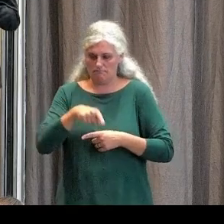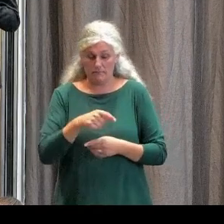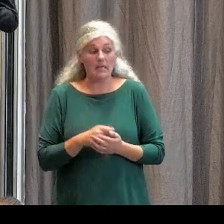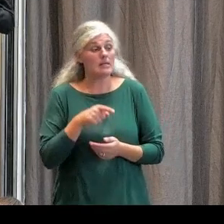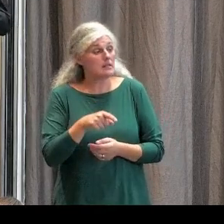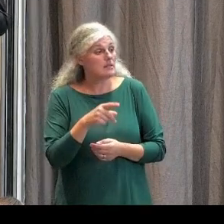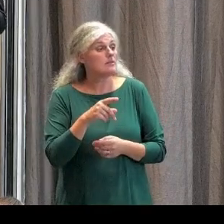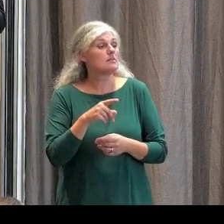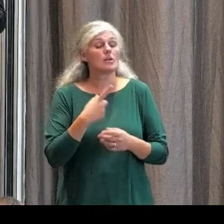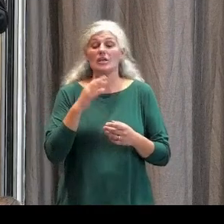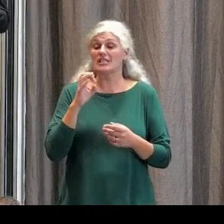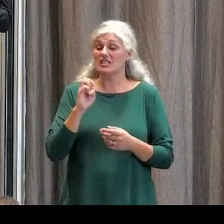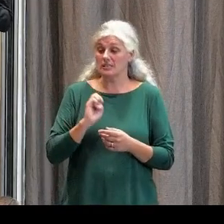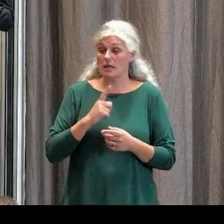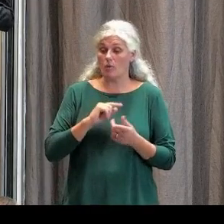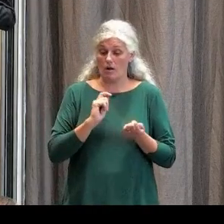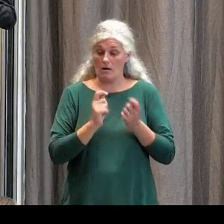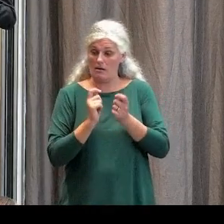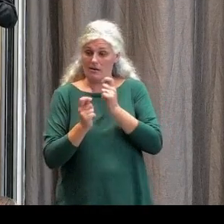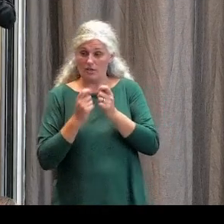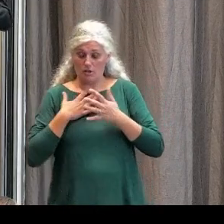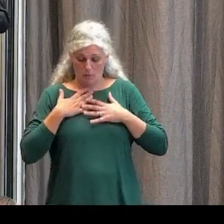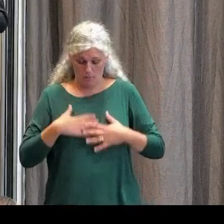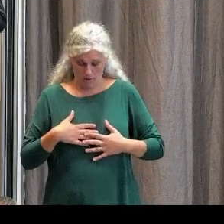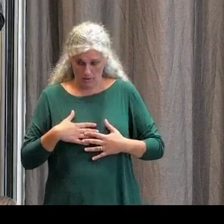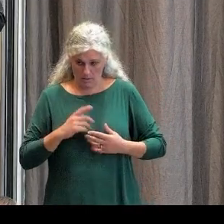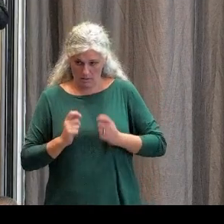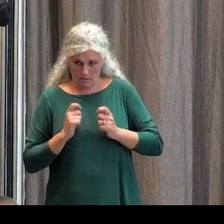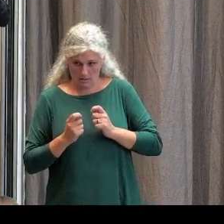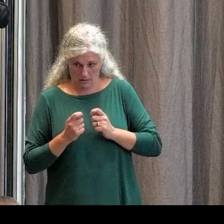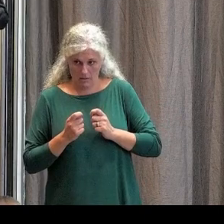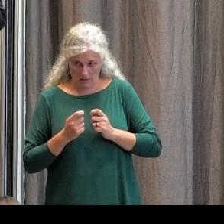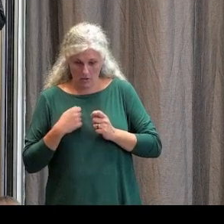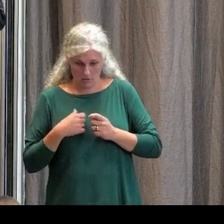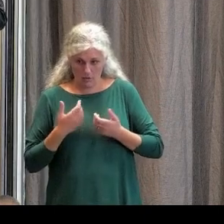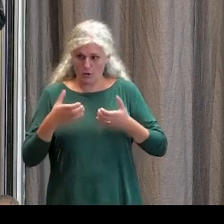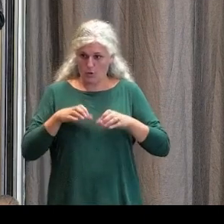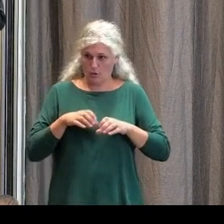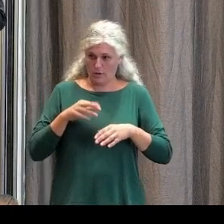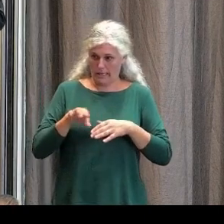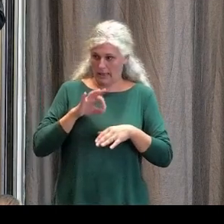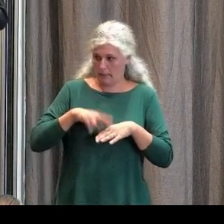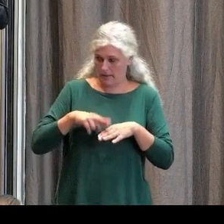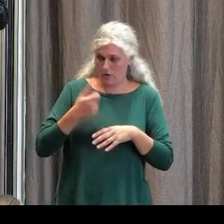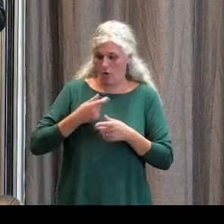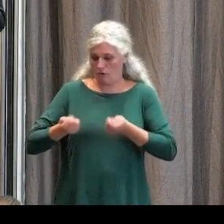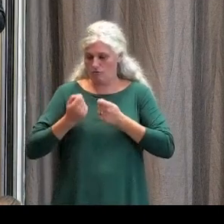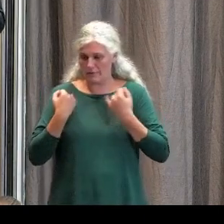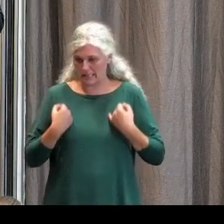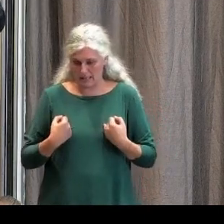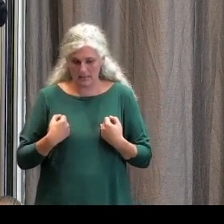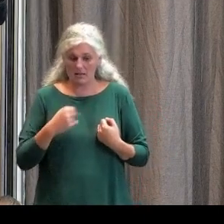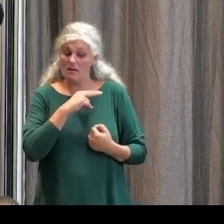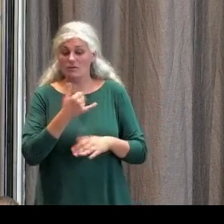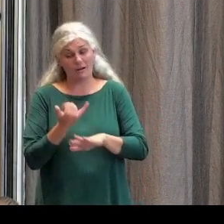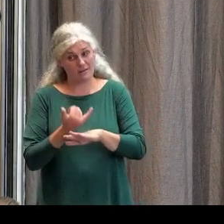where a gene is being altered somewhere in the body to cure or to treat or control a disease. This hasn't hit